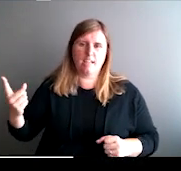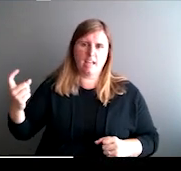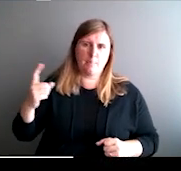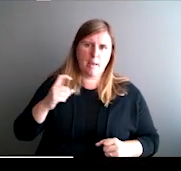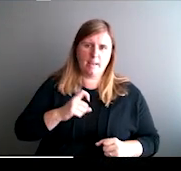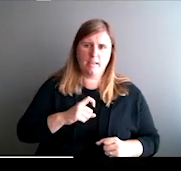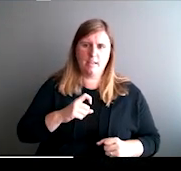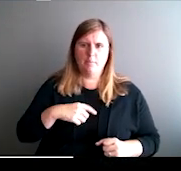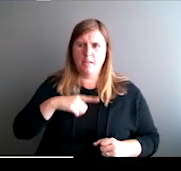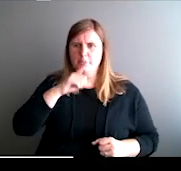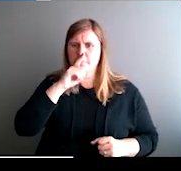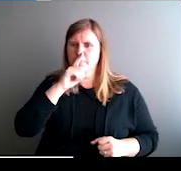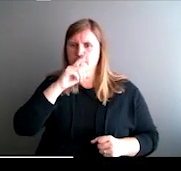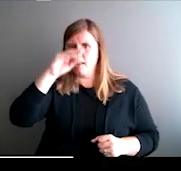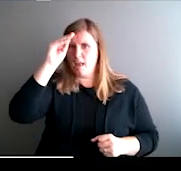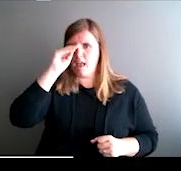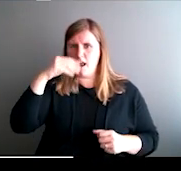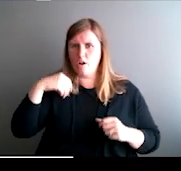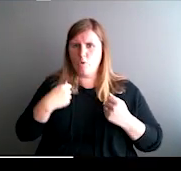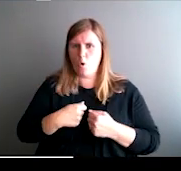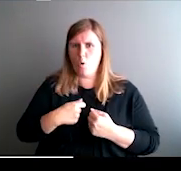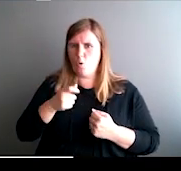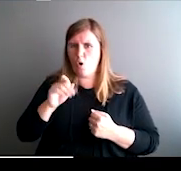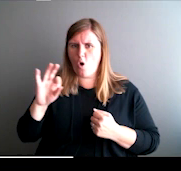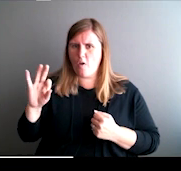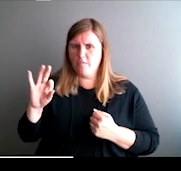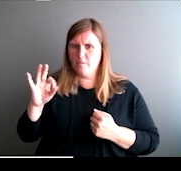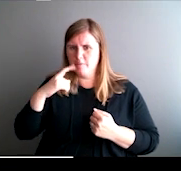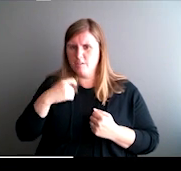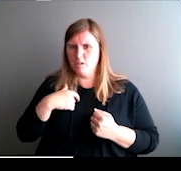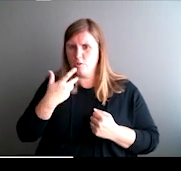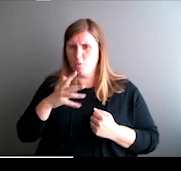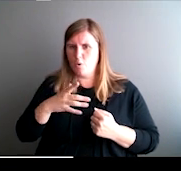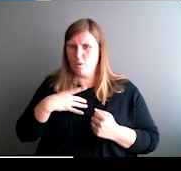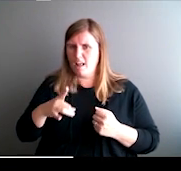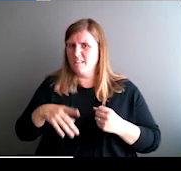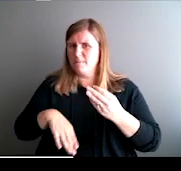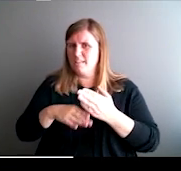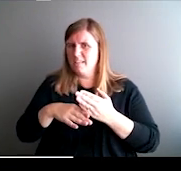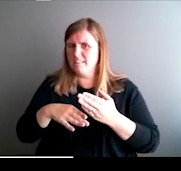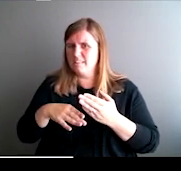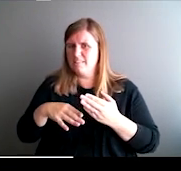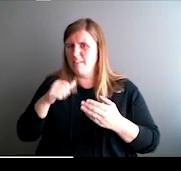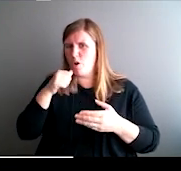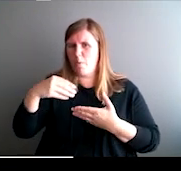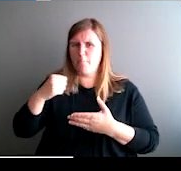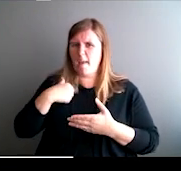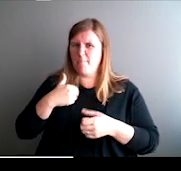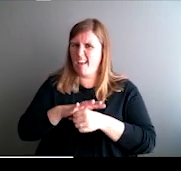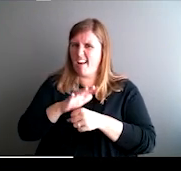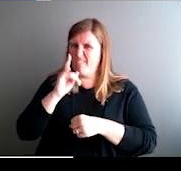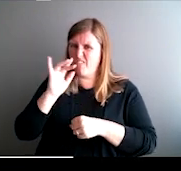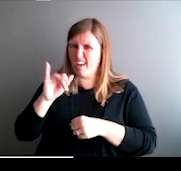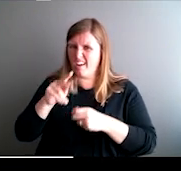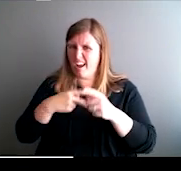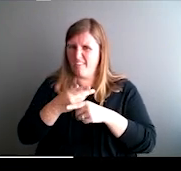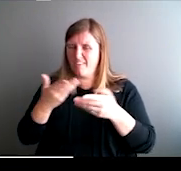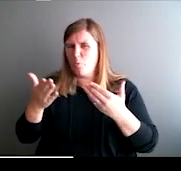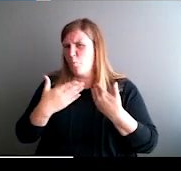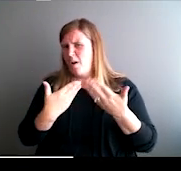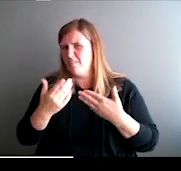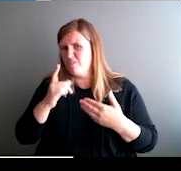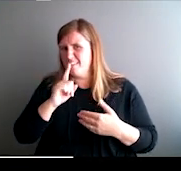but I don't tell him to take his hat and coat off because I don't like getting kicked, and they don't pay me enough for this kind of thing, and whatever it may